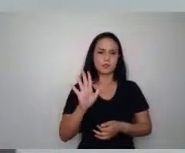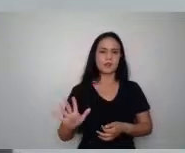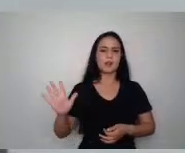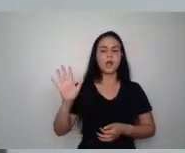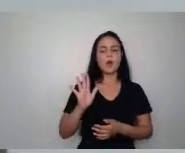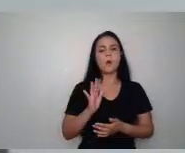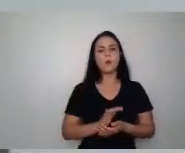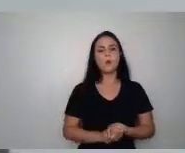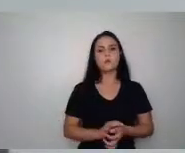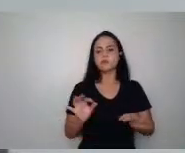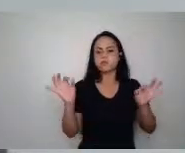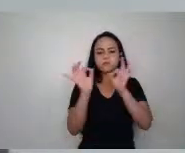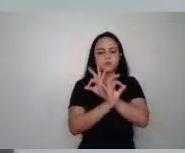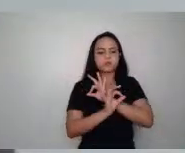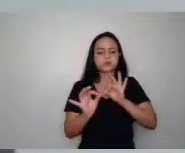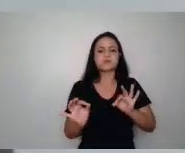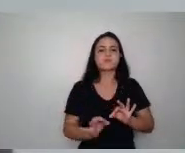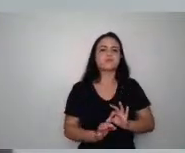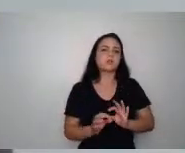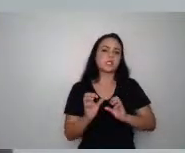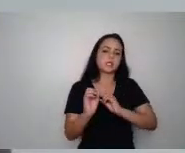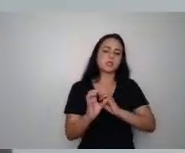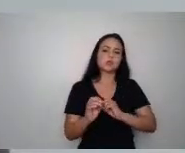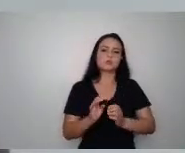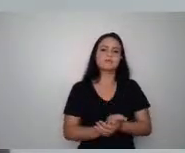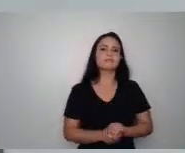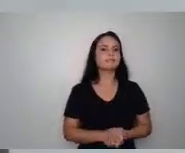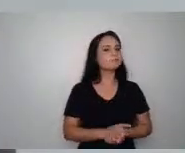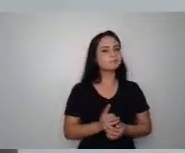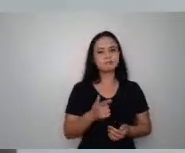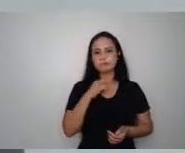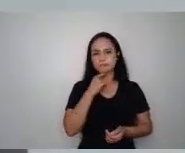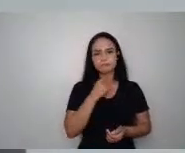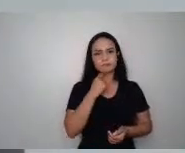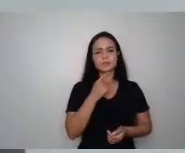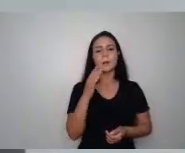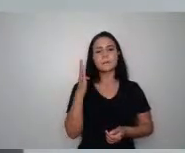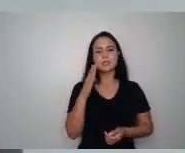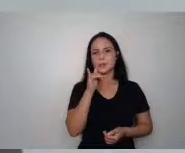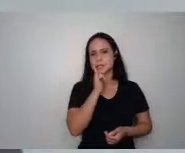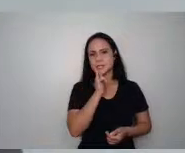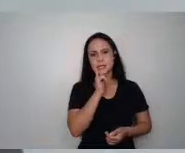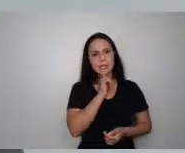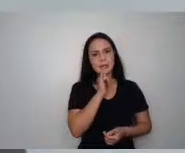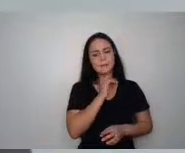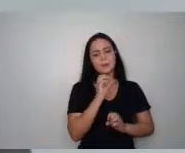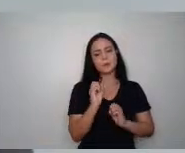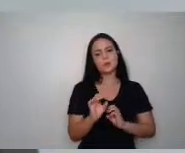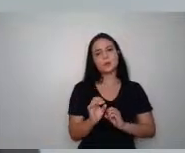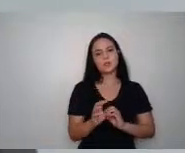university and superior university, superior institutes of education, they